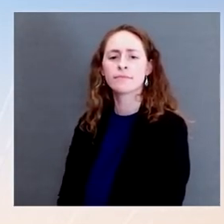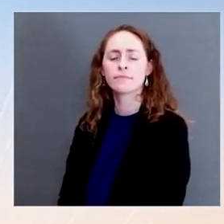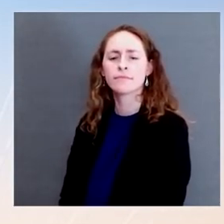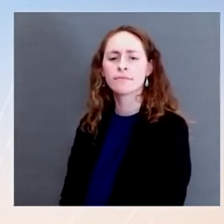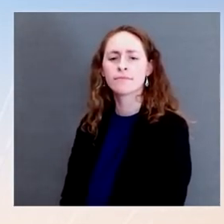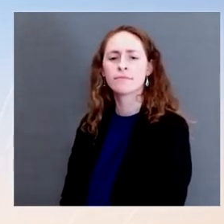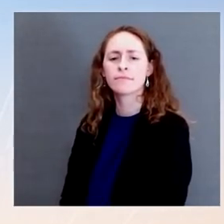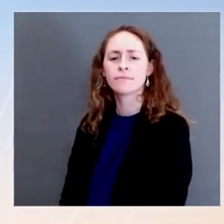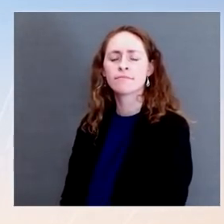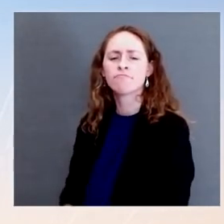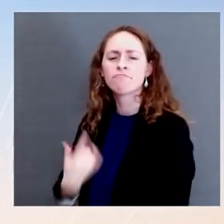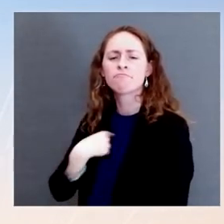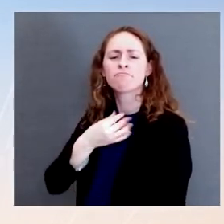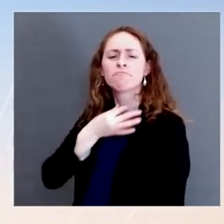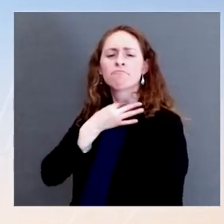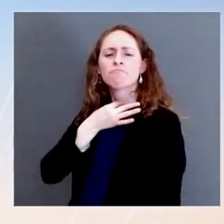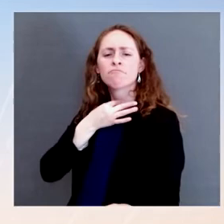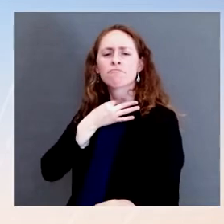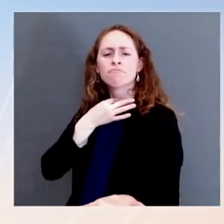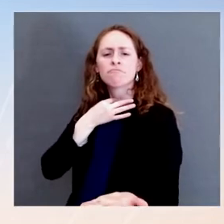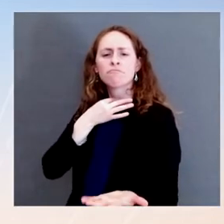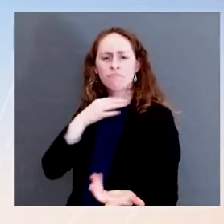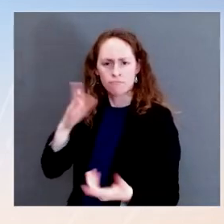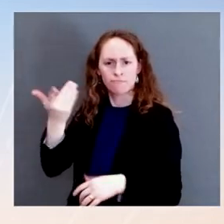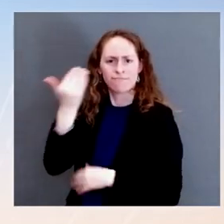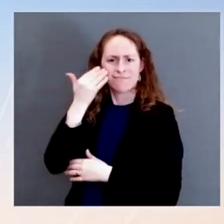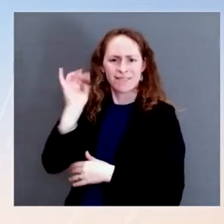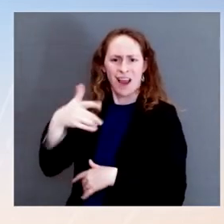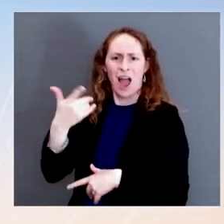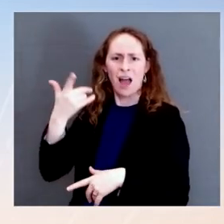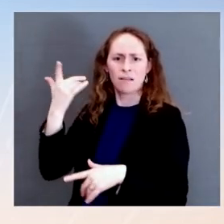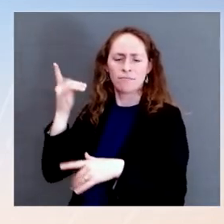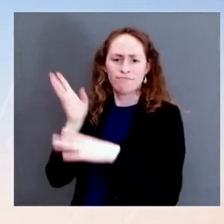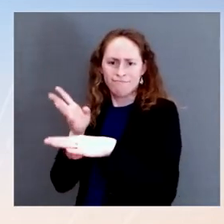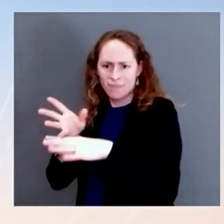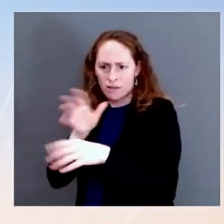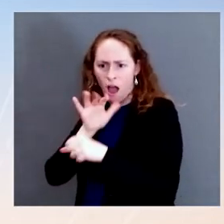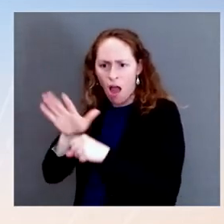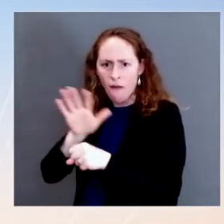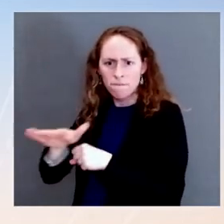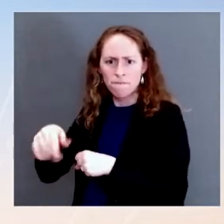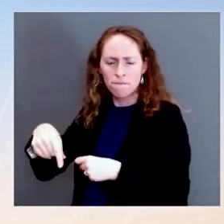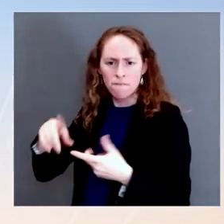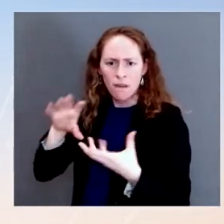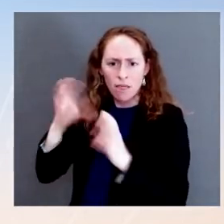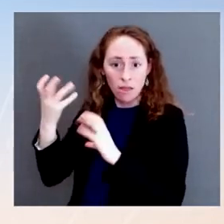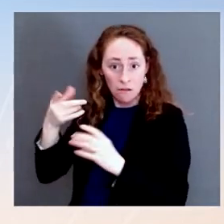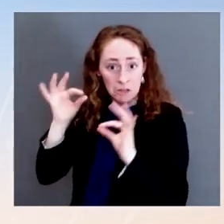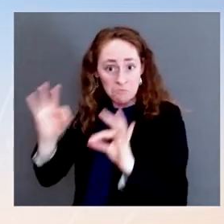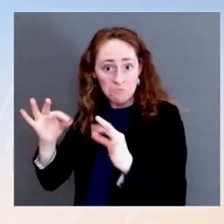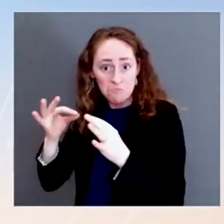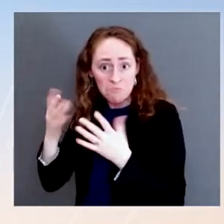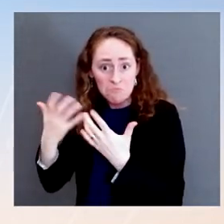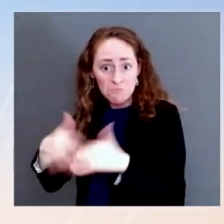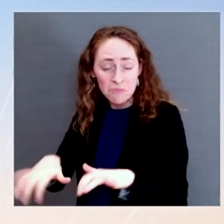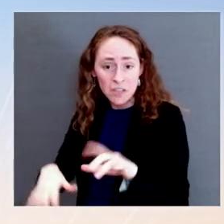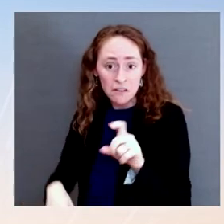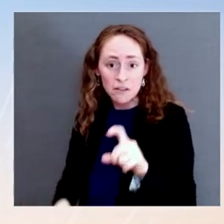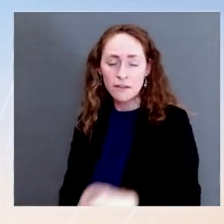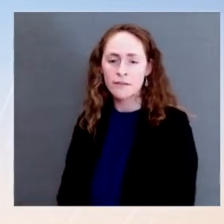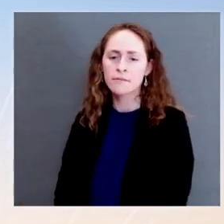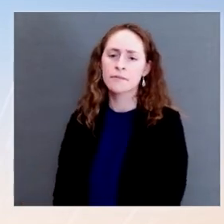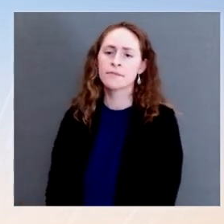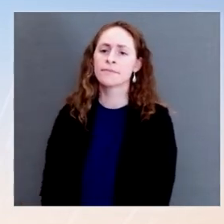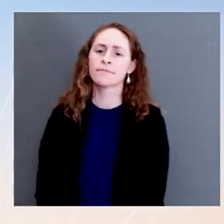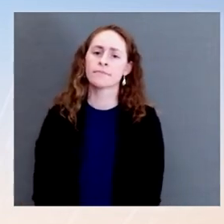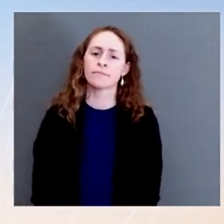they want to call it. I would just remind you that often when you use diplomatic boycott, that phrase, that brings people back to